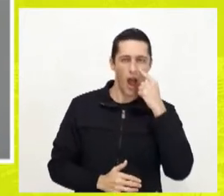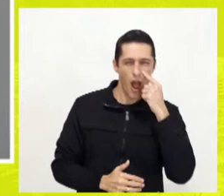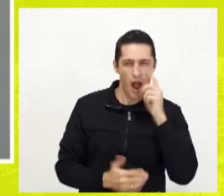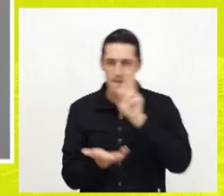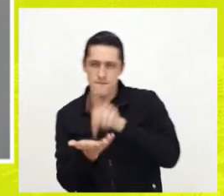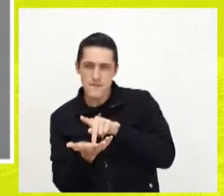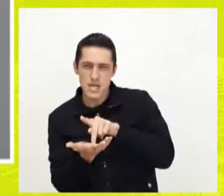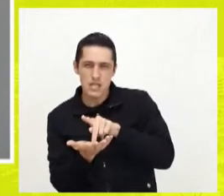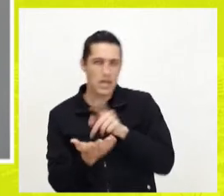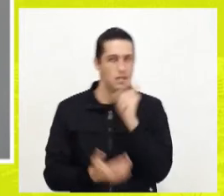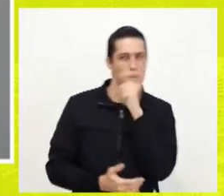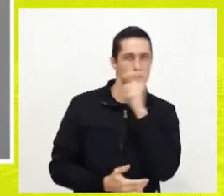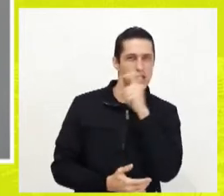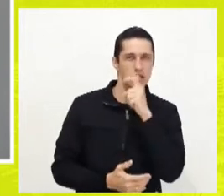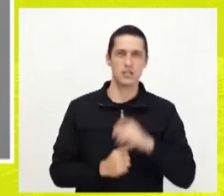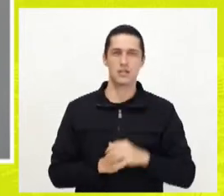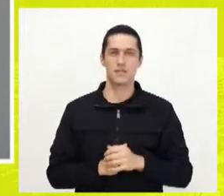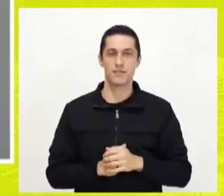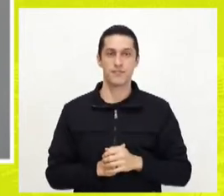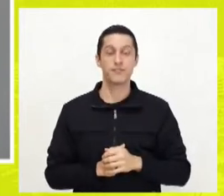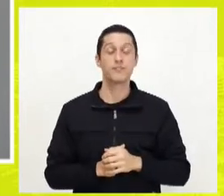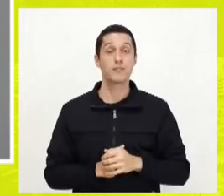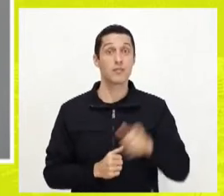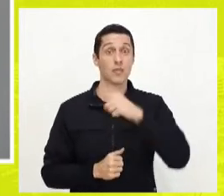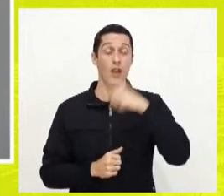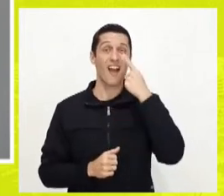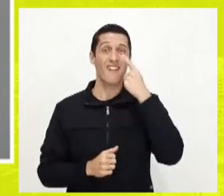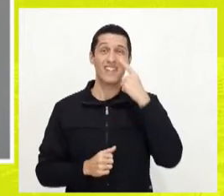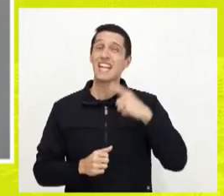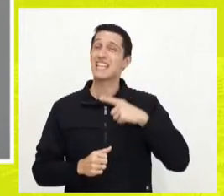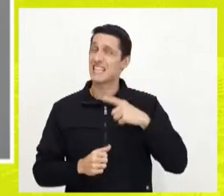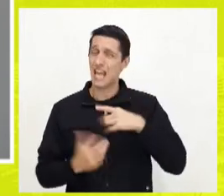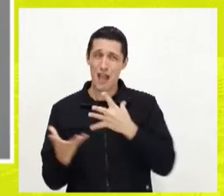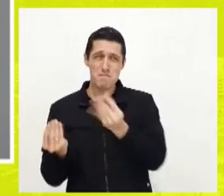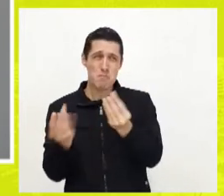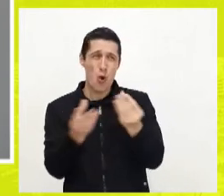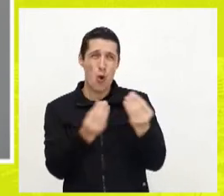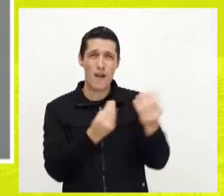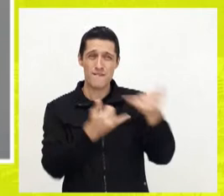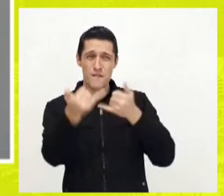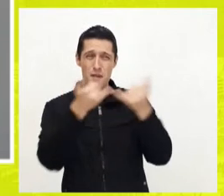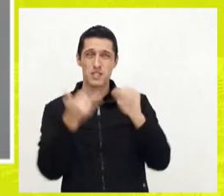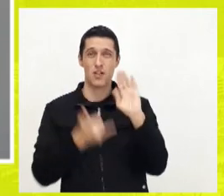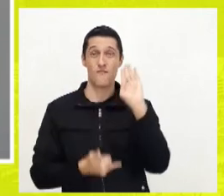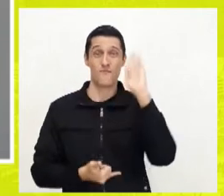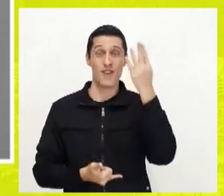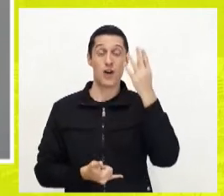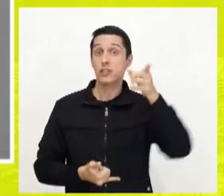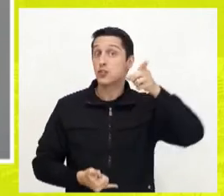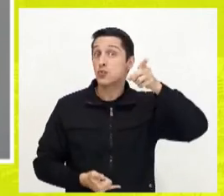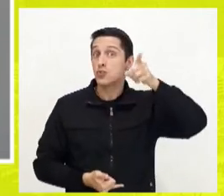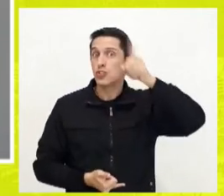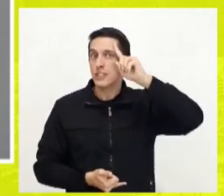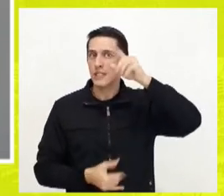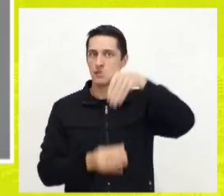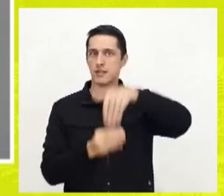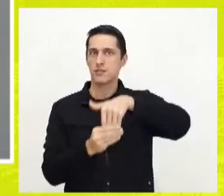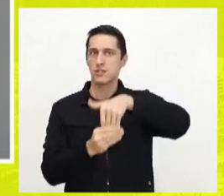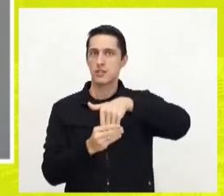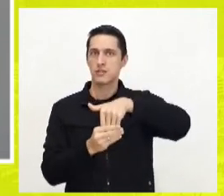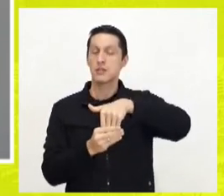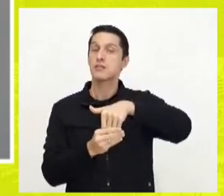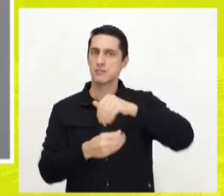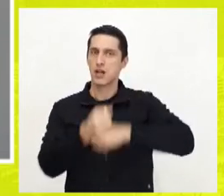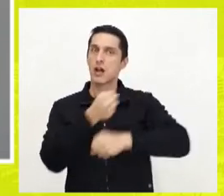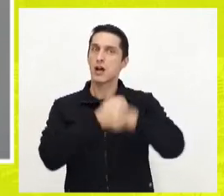to to see the dimension the volume of misinformation that happens on the day of the elections and we're